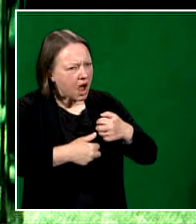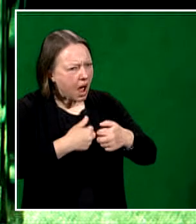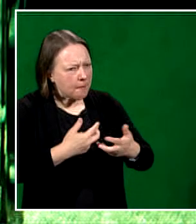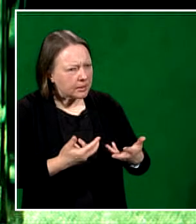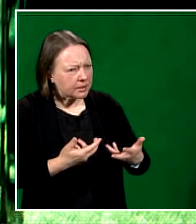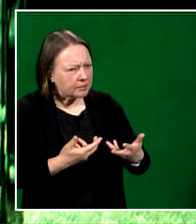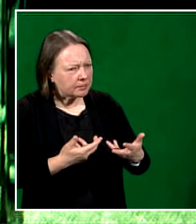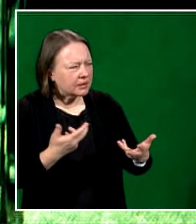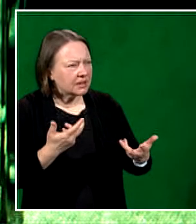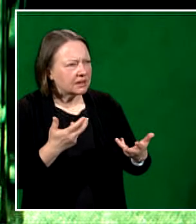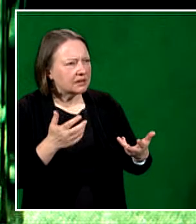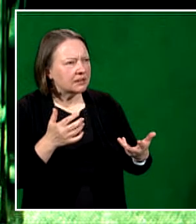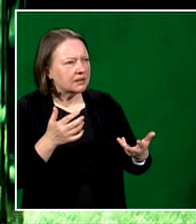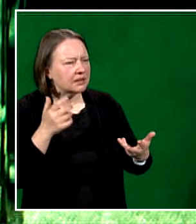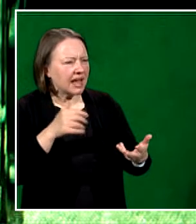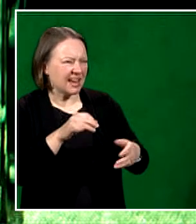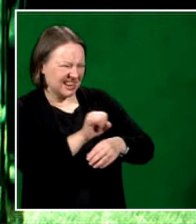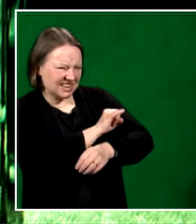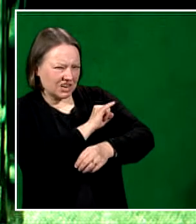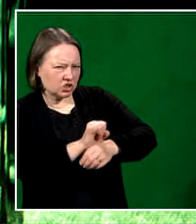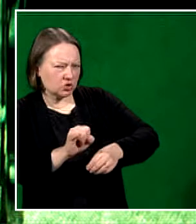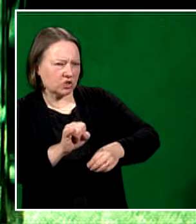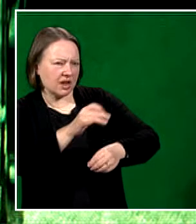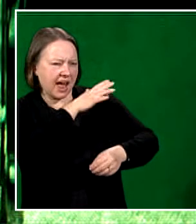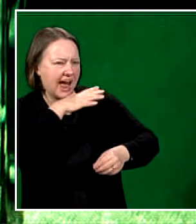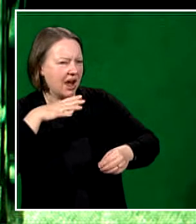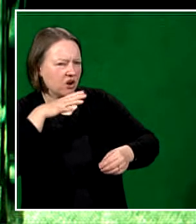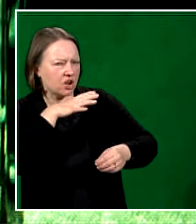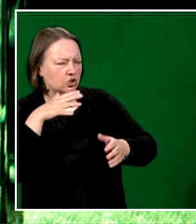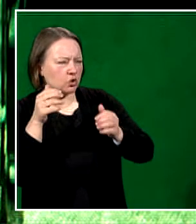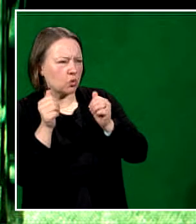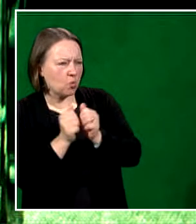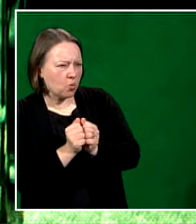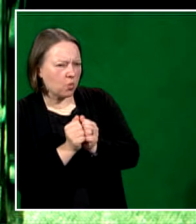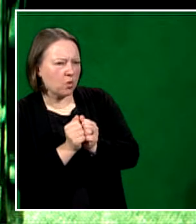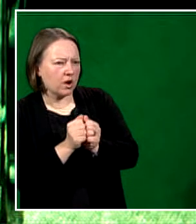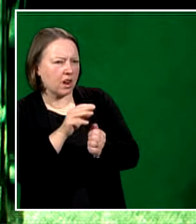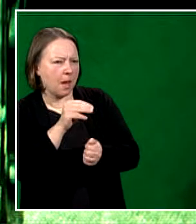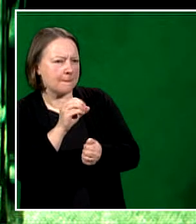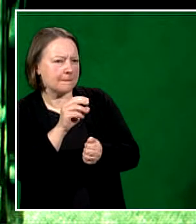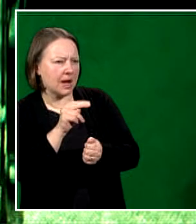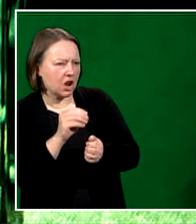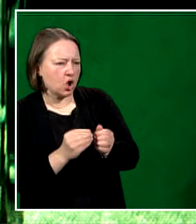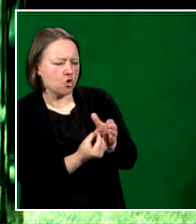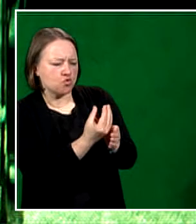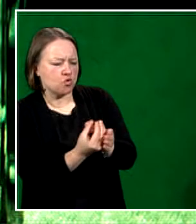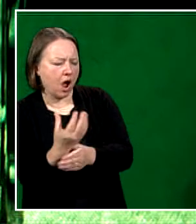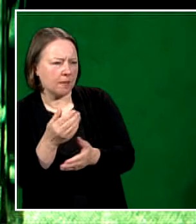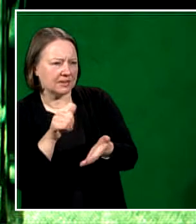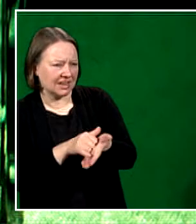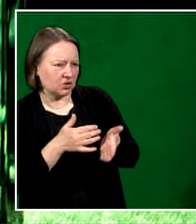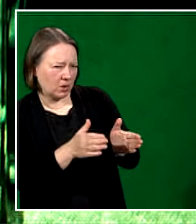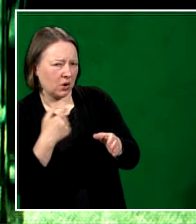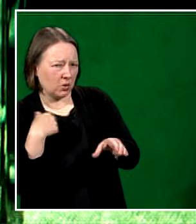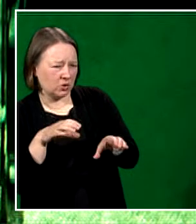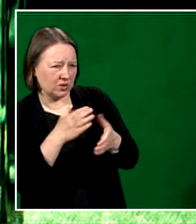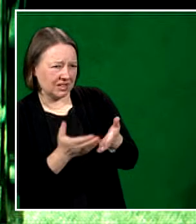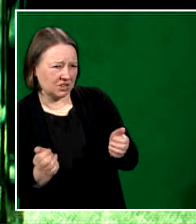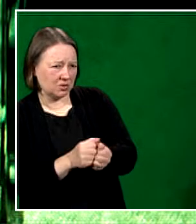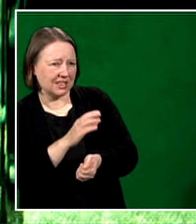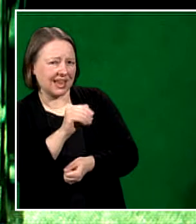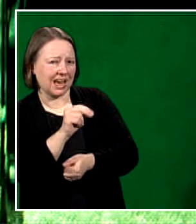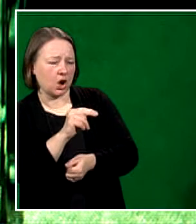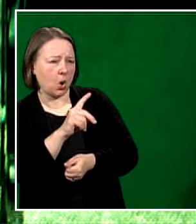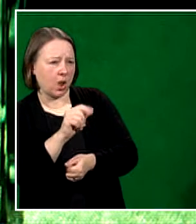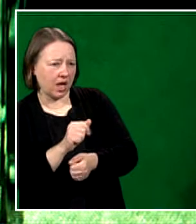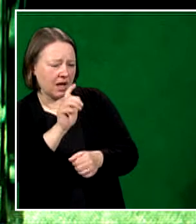in the sense of industrialized agriculture with monocrops being the way that we do things, with canola being